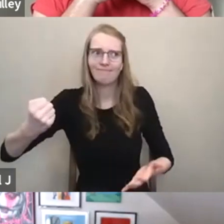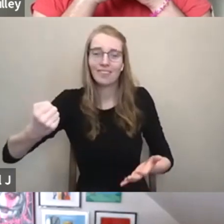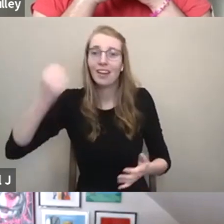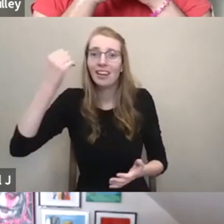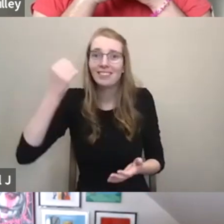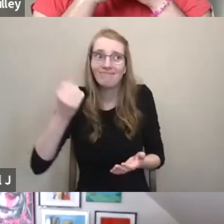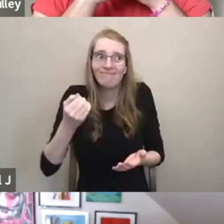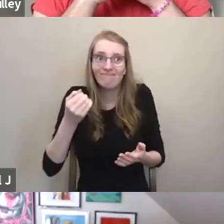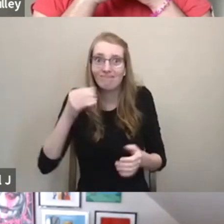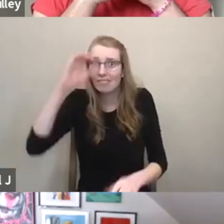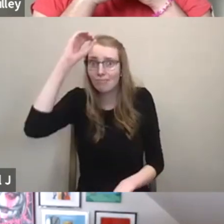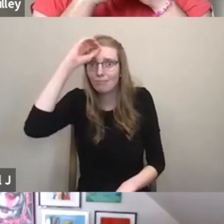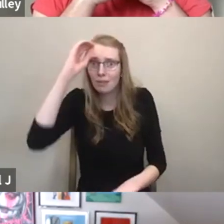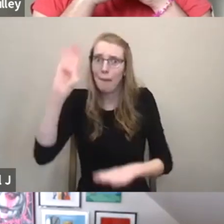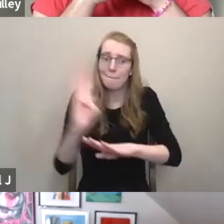than actually